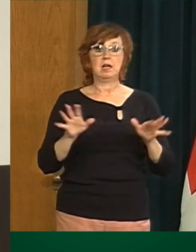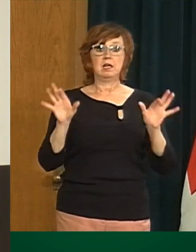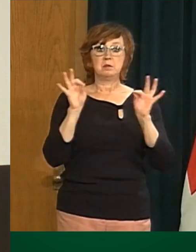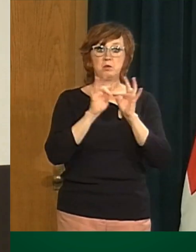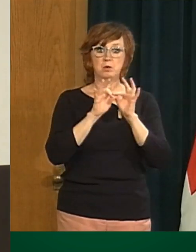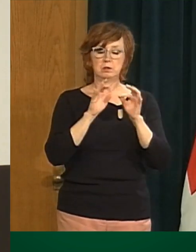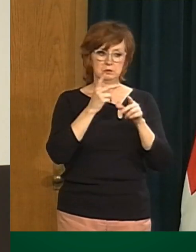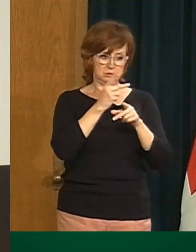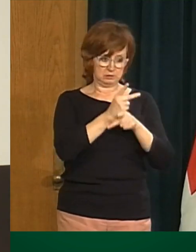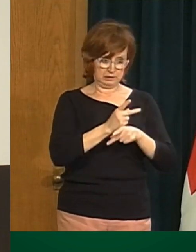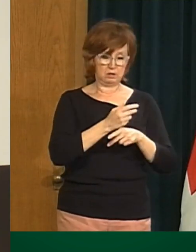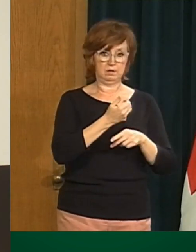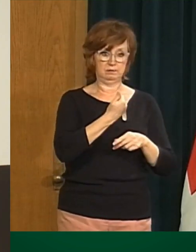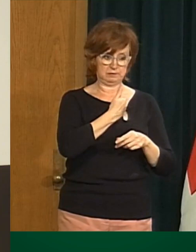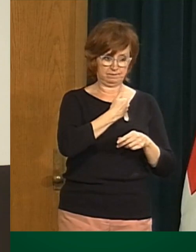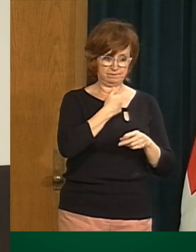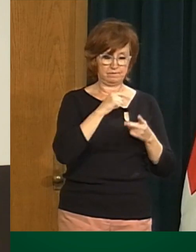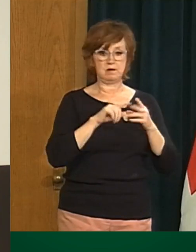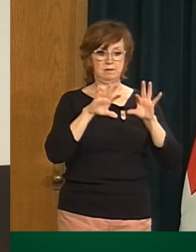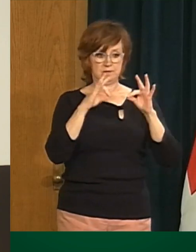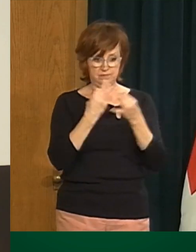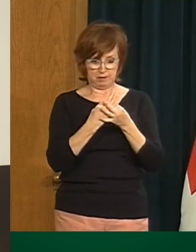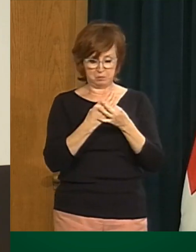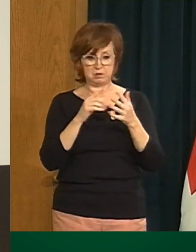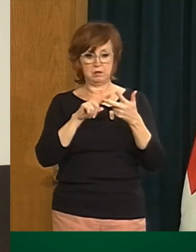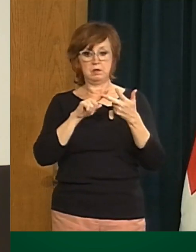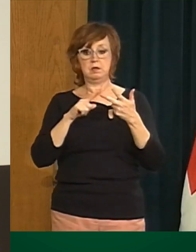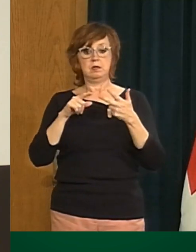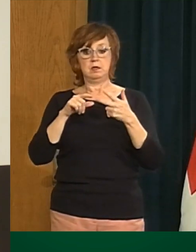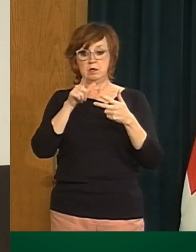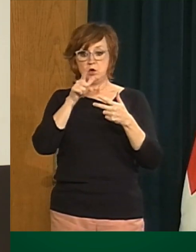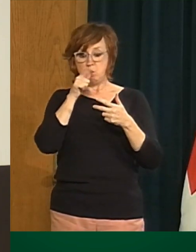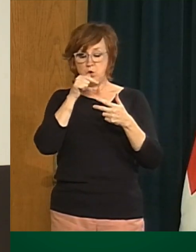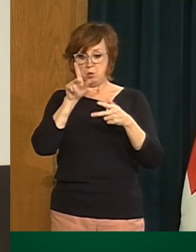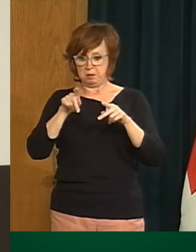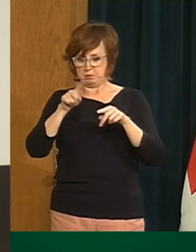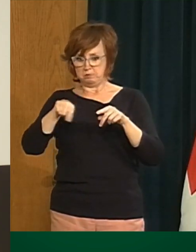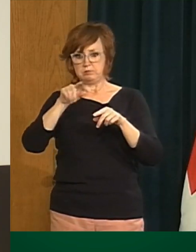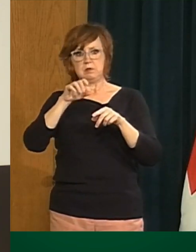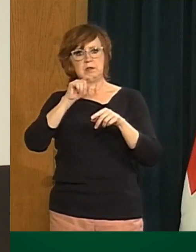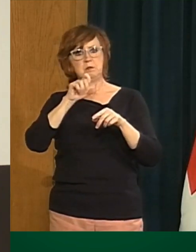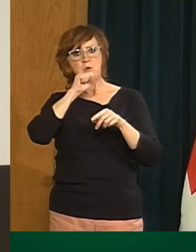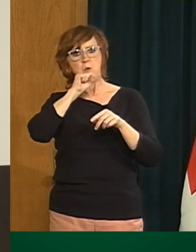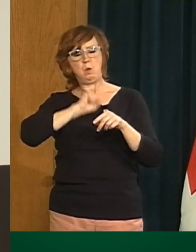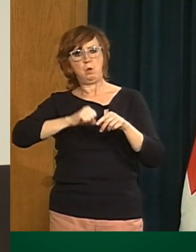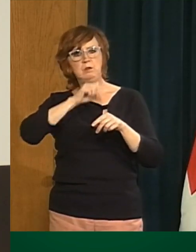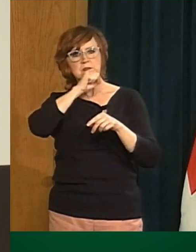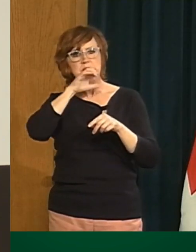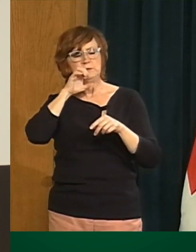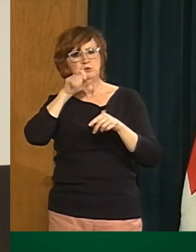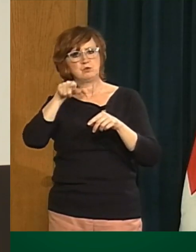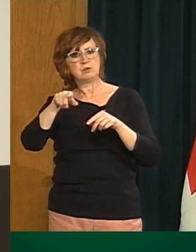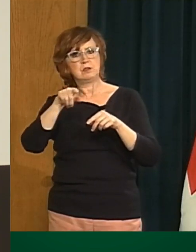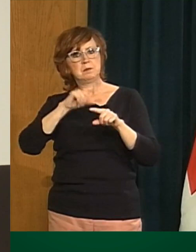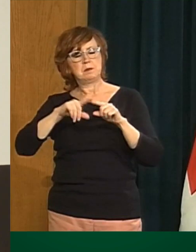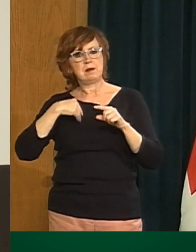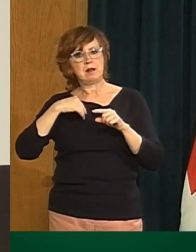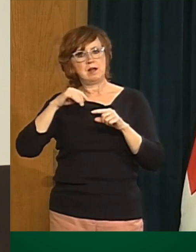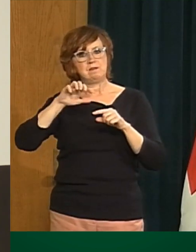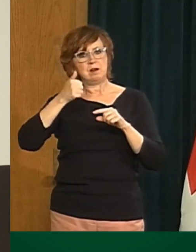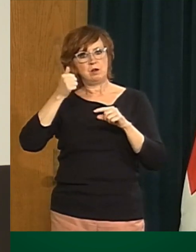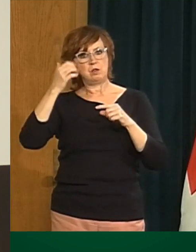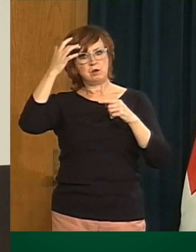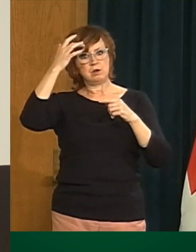we put others who may have underlying health conditions or who may be older at greater risk. So I think we need to continue